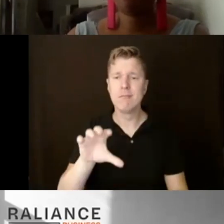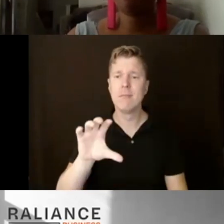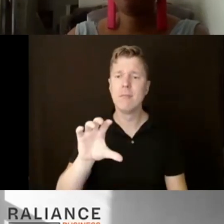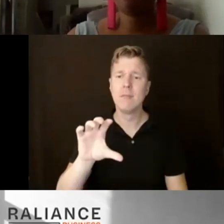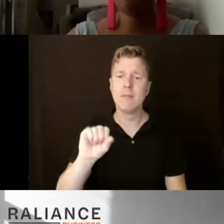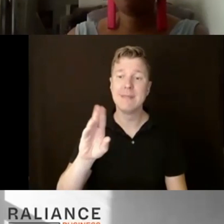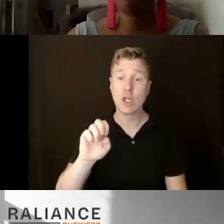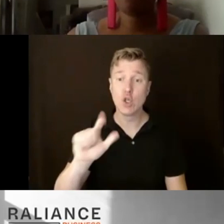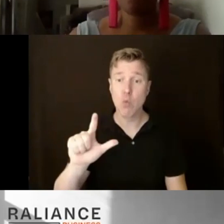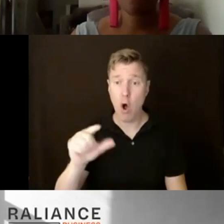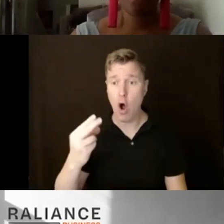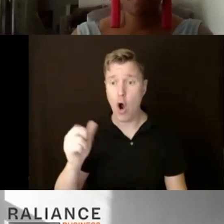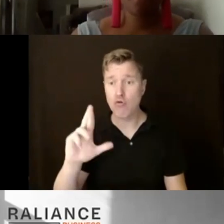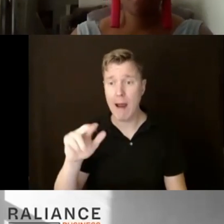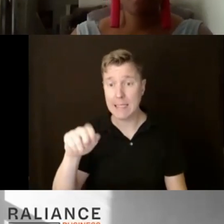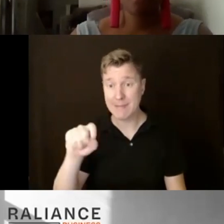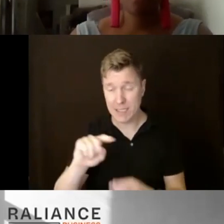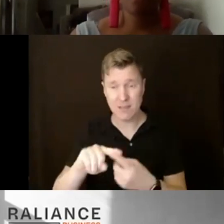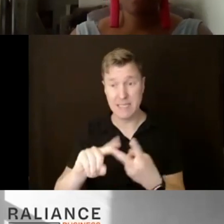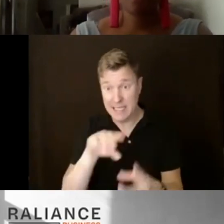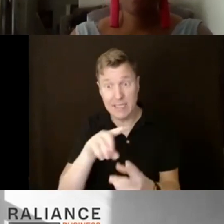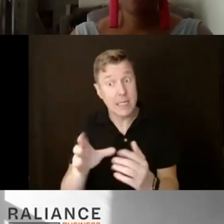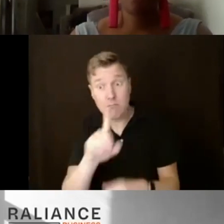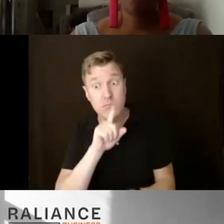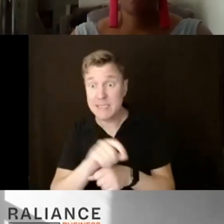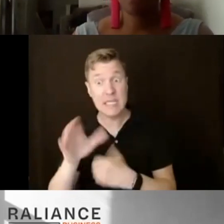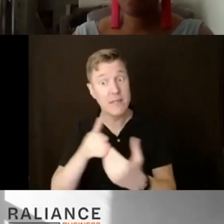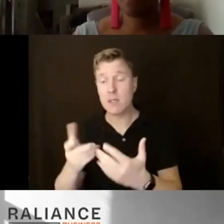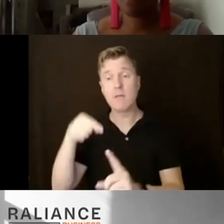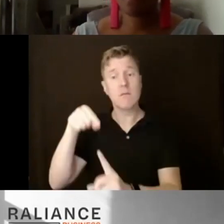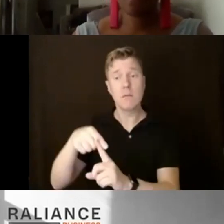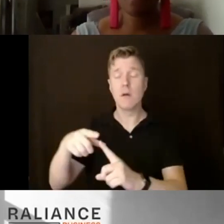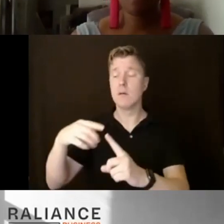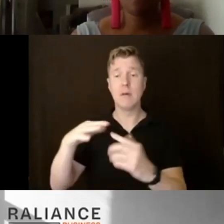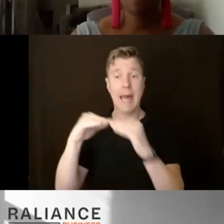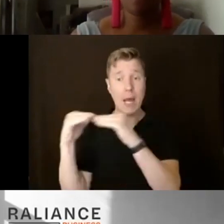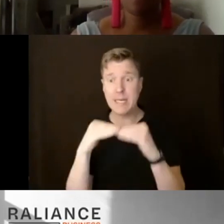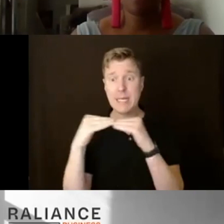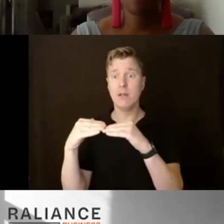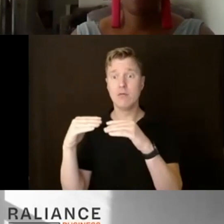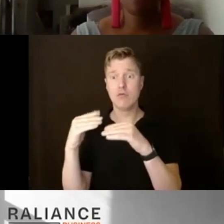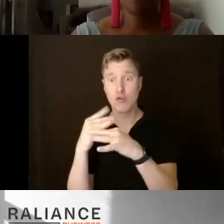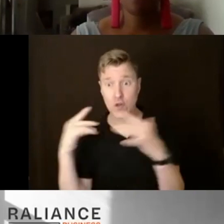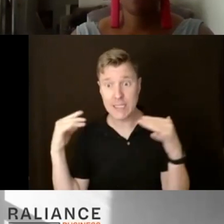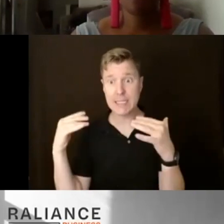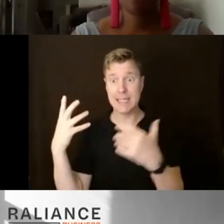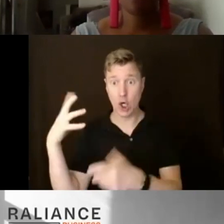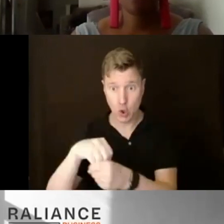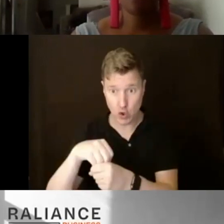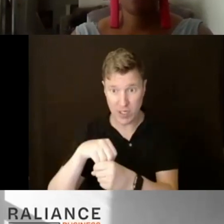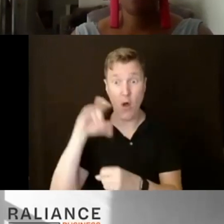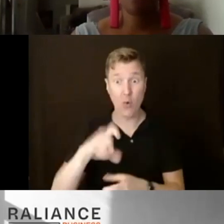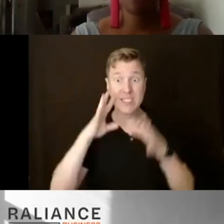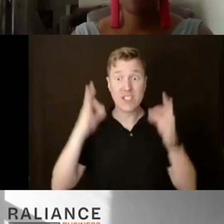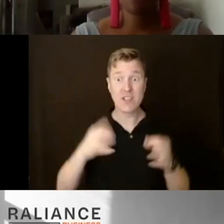even around diversity, equity, and inclusion, right? Things like that, largely came from executive leadership.